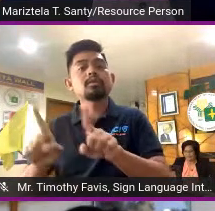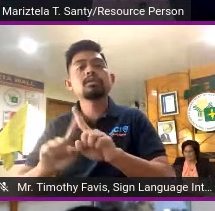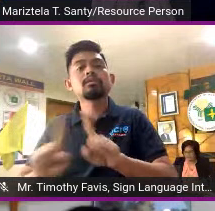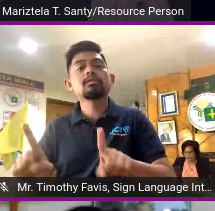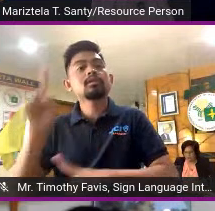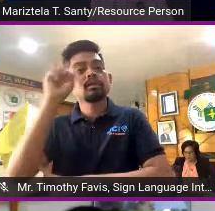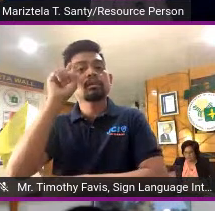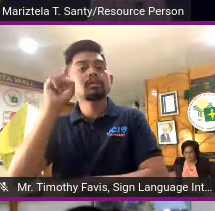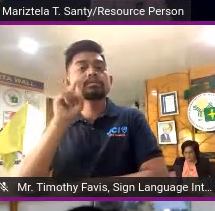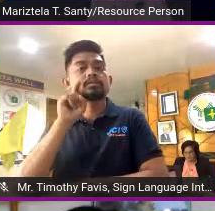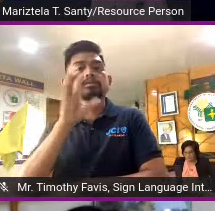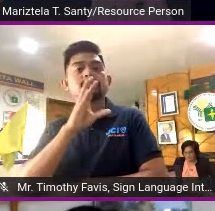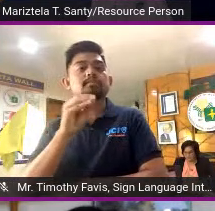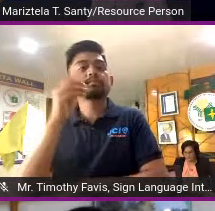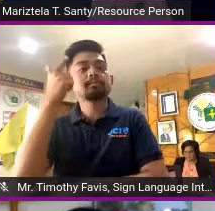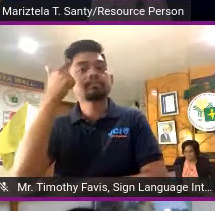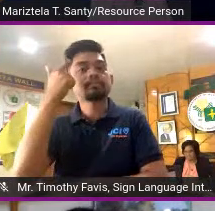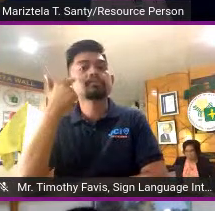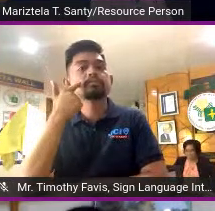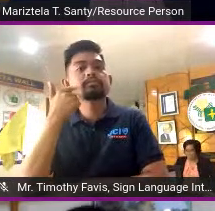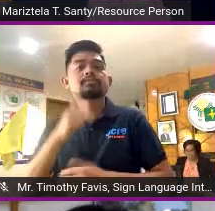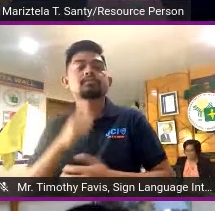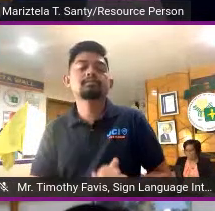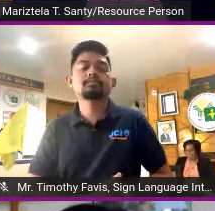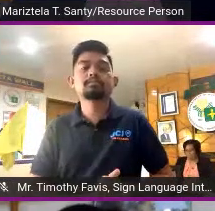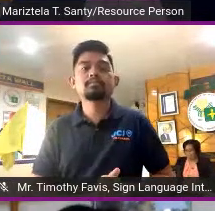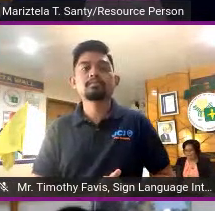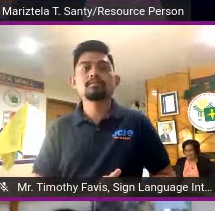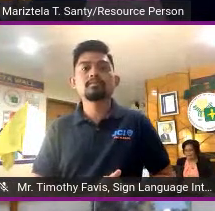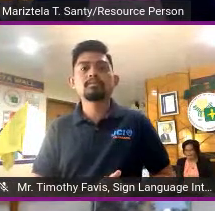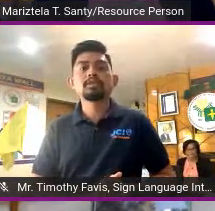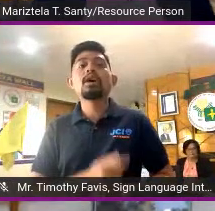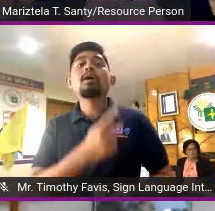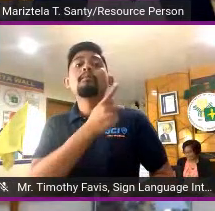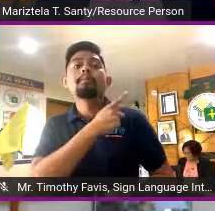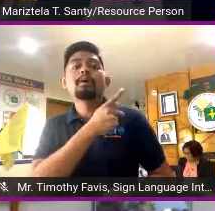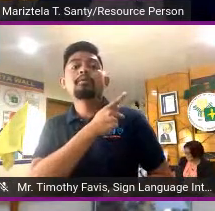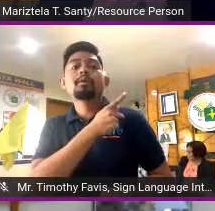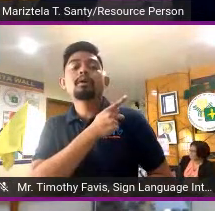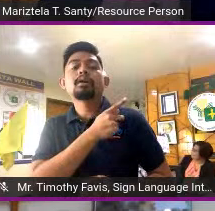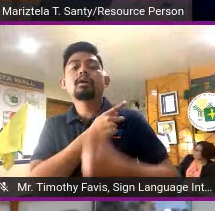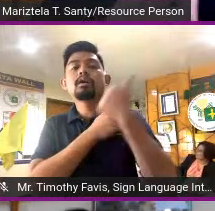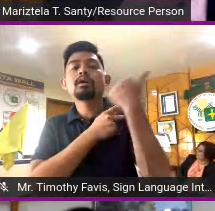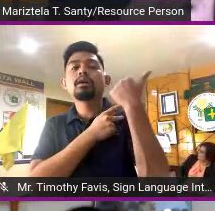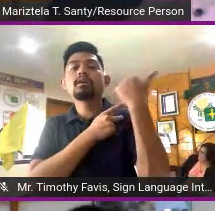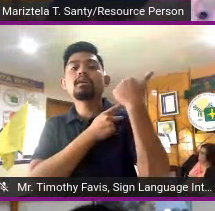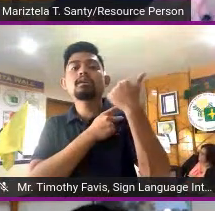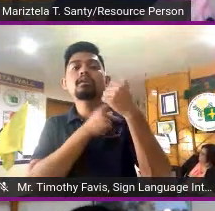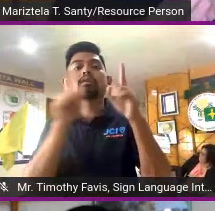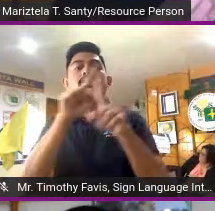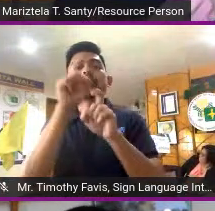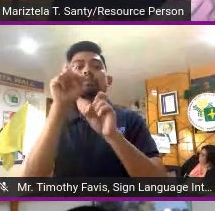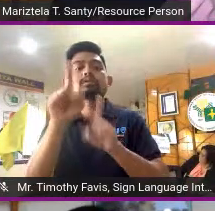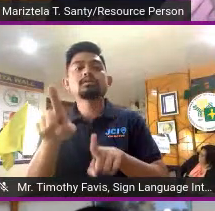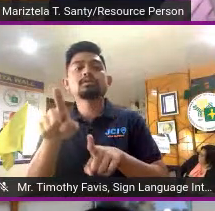sex and gender. Okay po. So may magtatanong pa din po si Ms. Sara